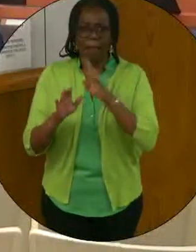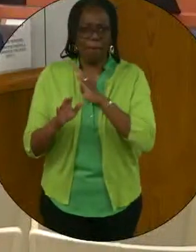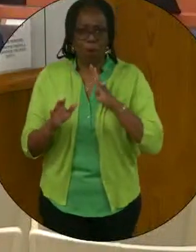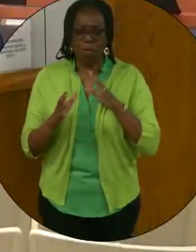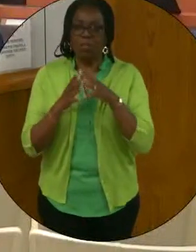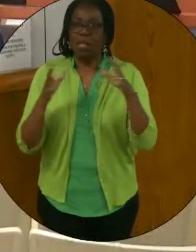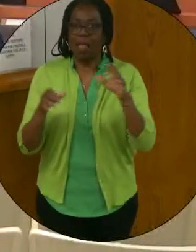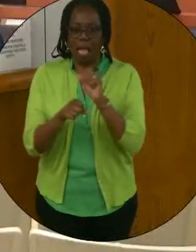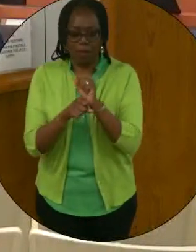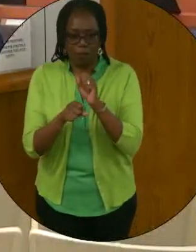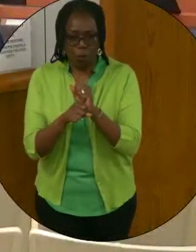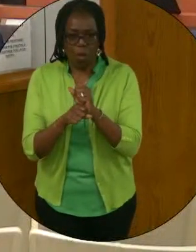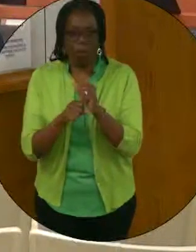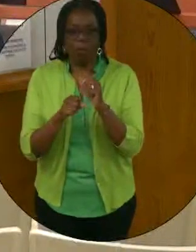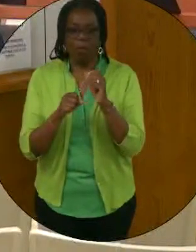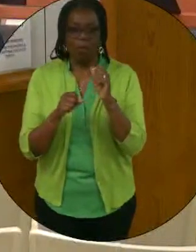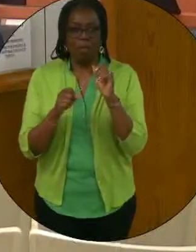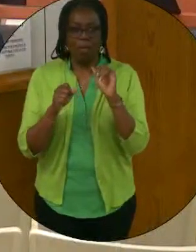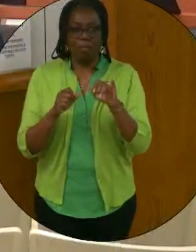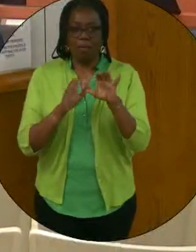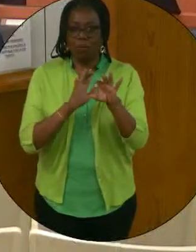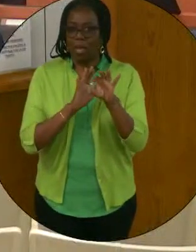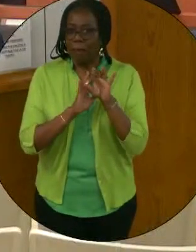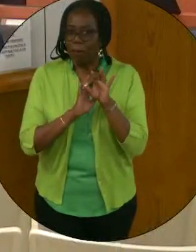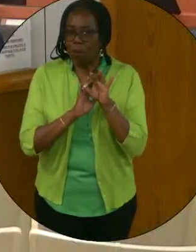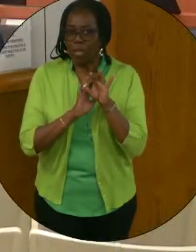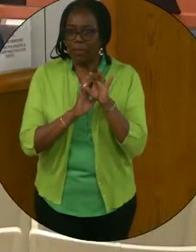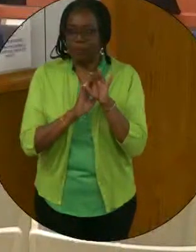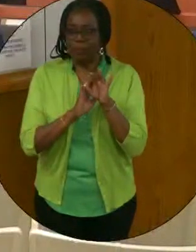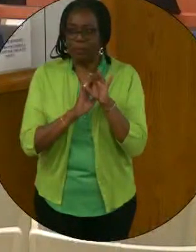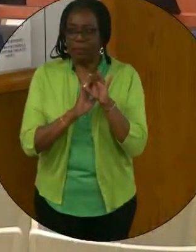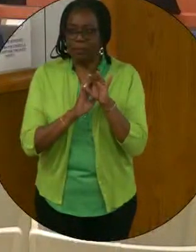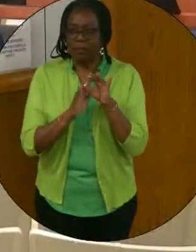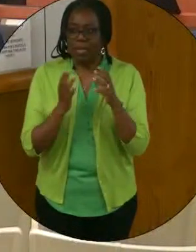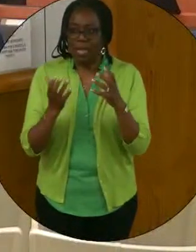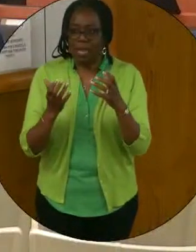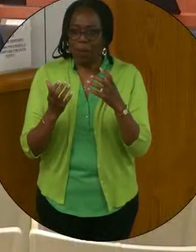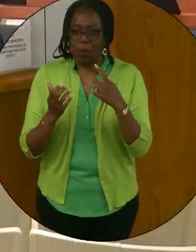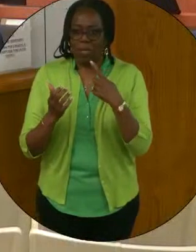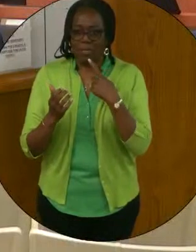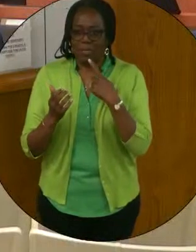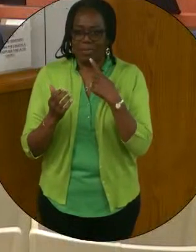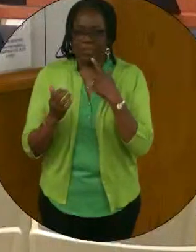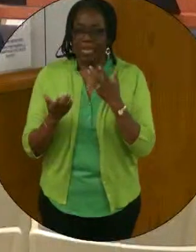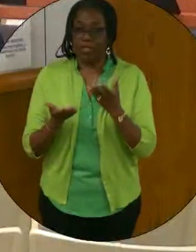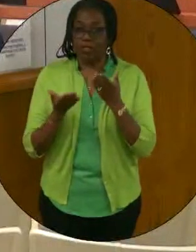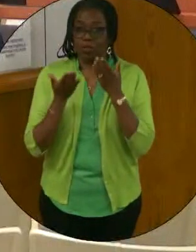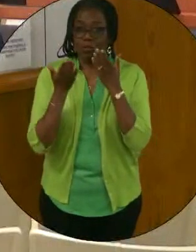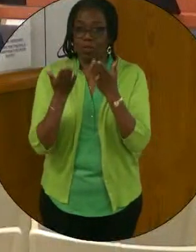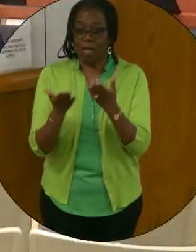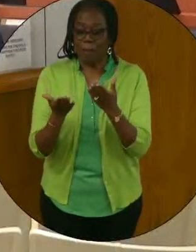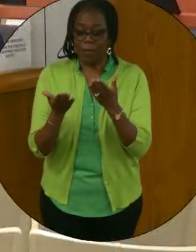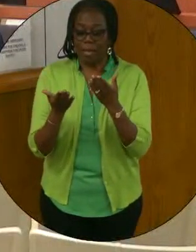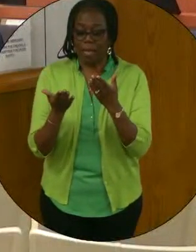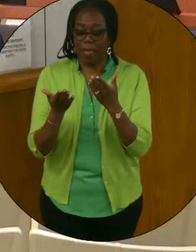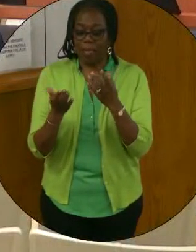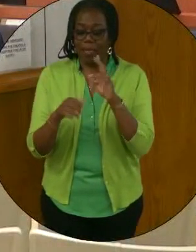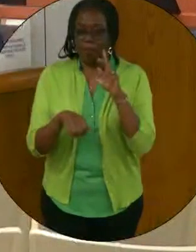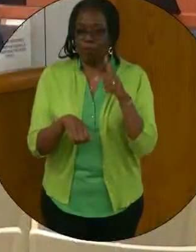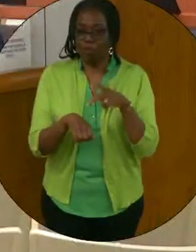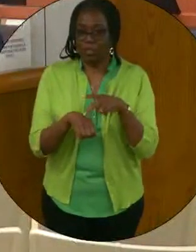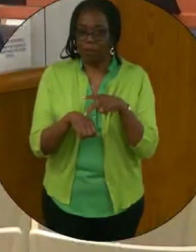we appoint. And I would just like to say that I am honored to approve